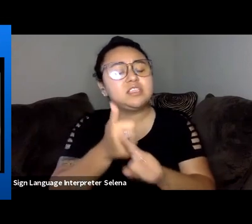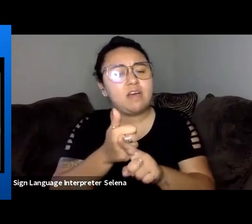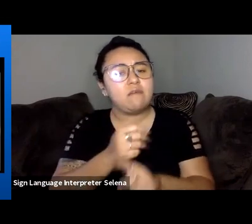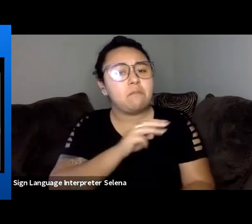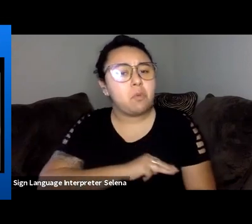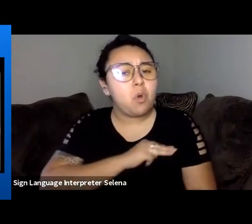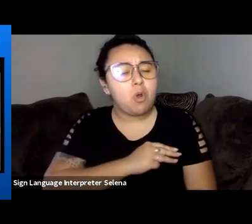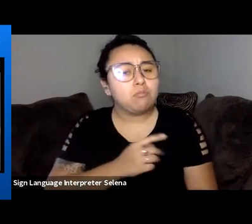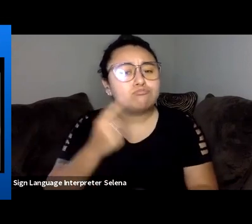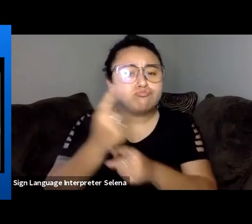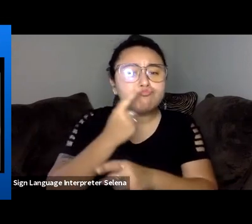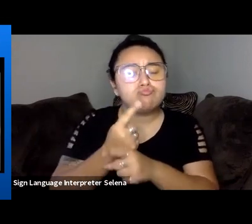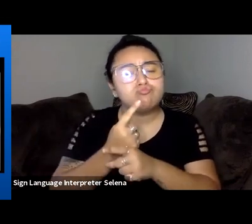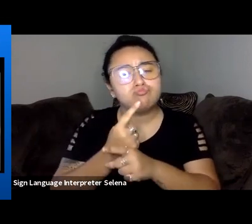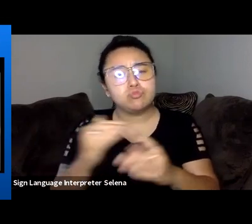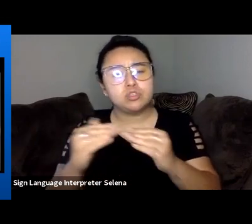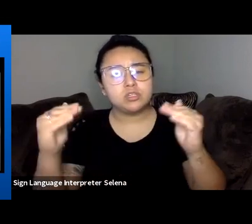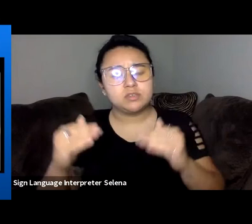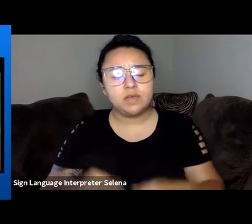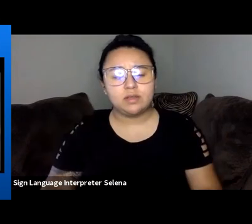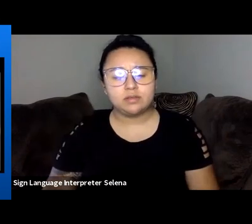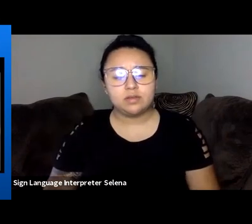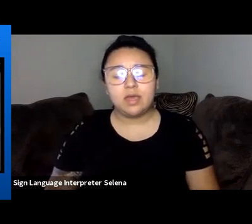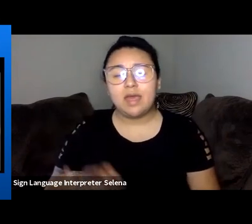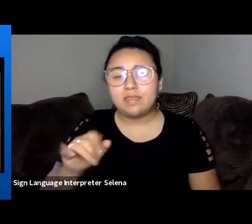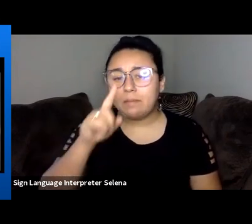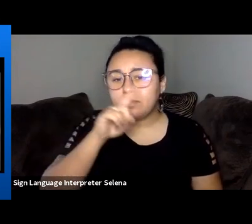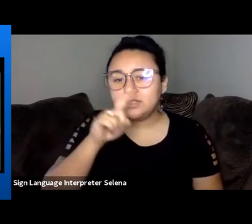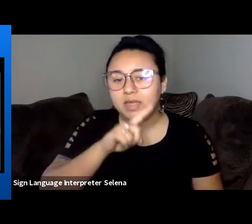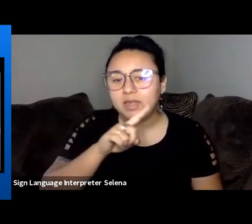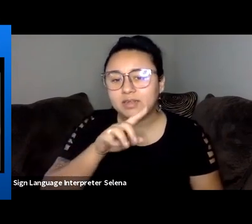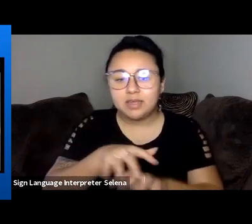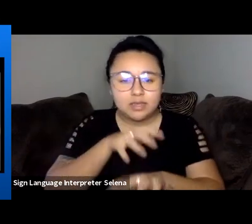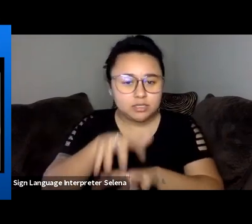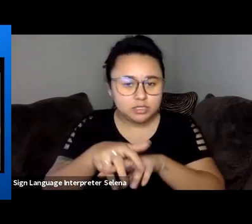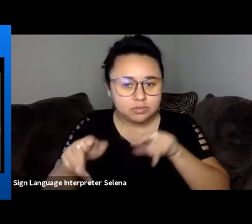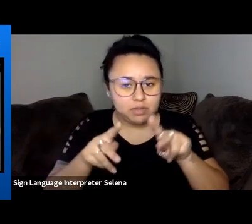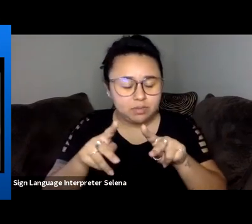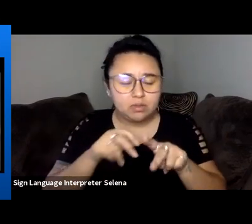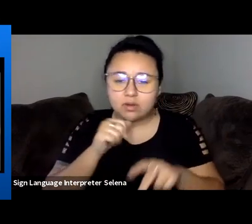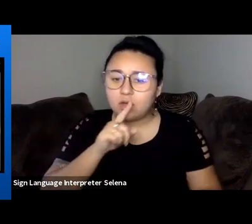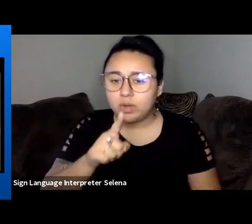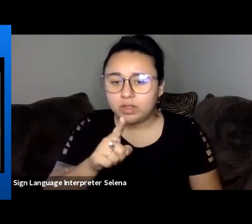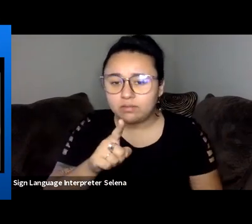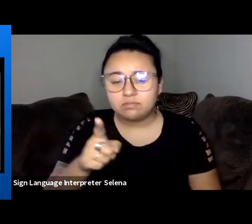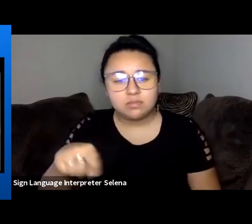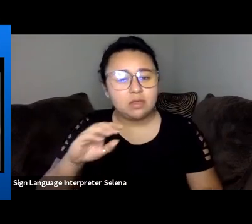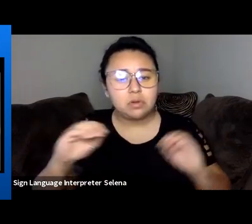people are not real, that Indigenous people don't have actual opinions, and that those opinions cannot